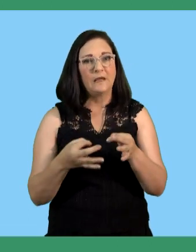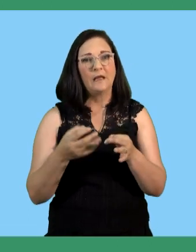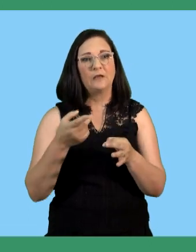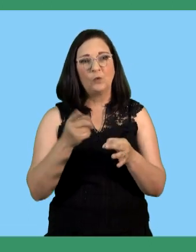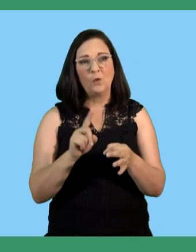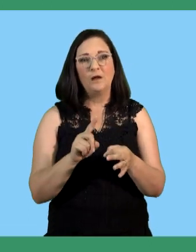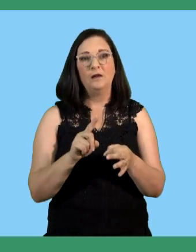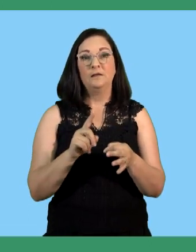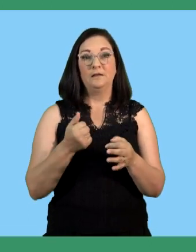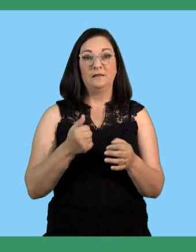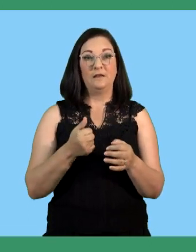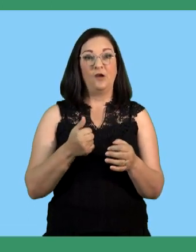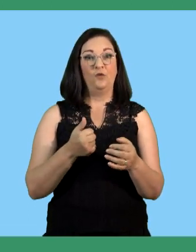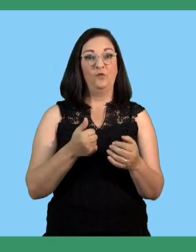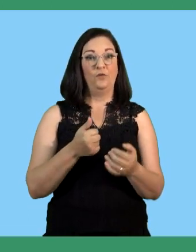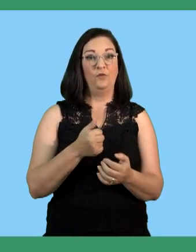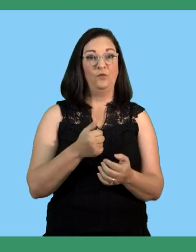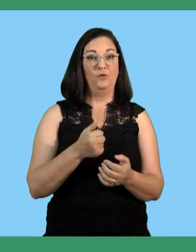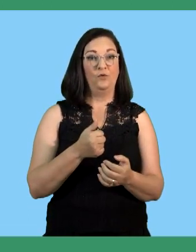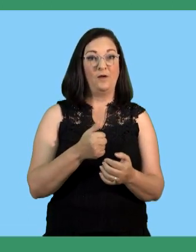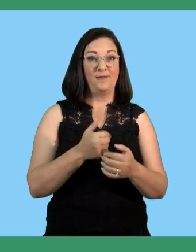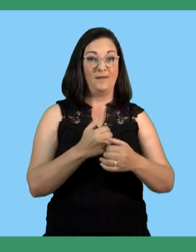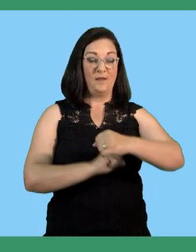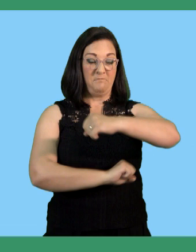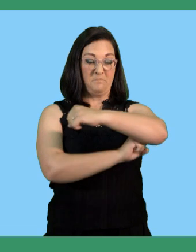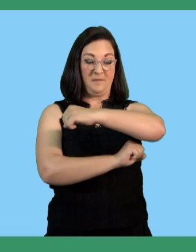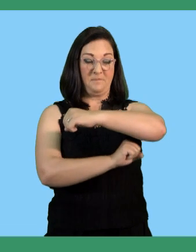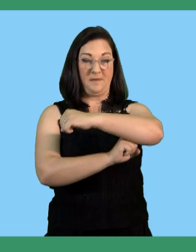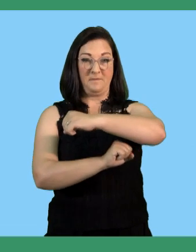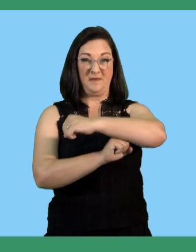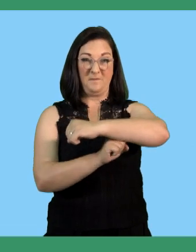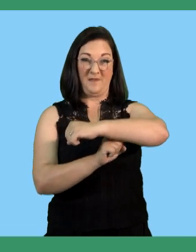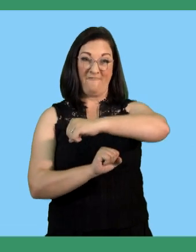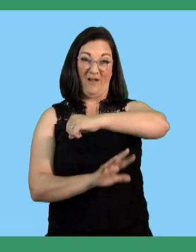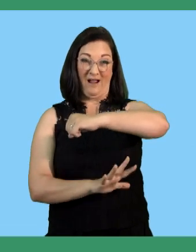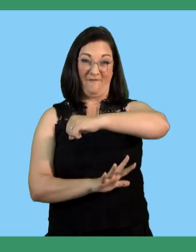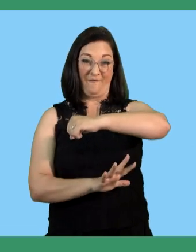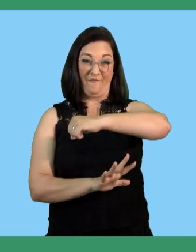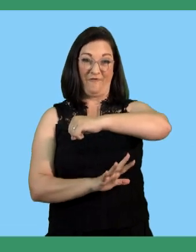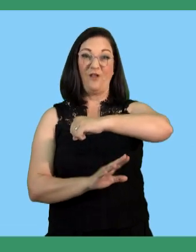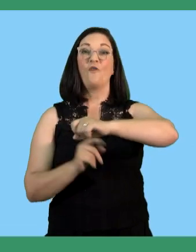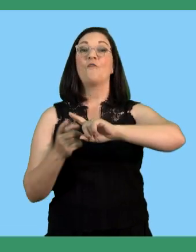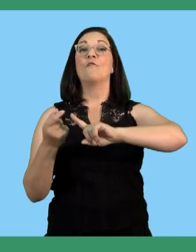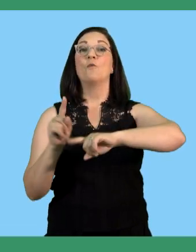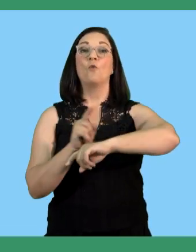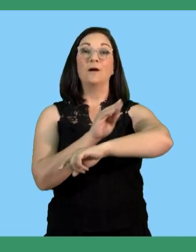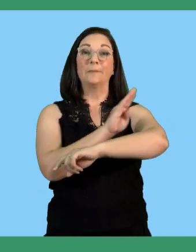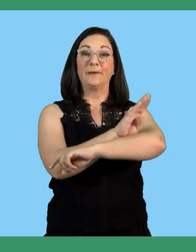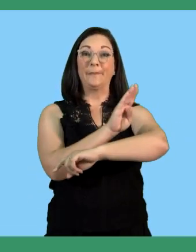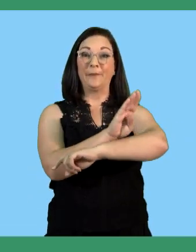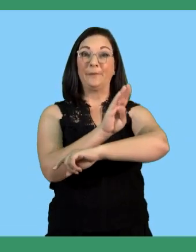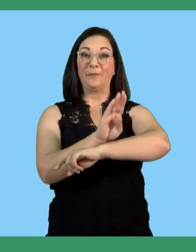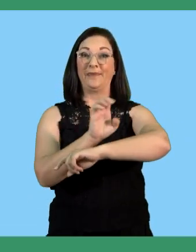the implications of the revised 5 pillars of BBBEE on businesses. Take note, we are saying